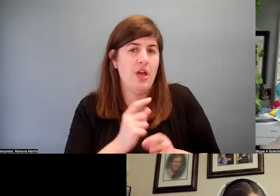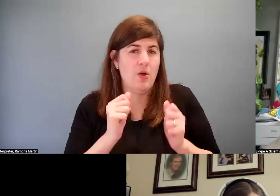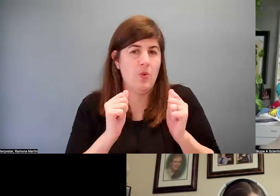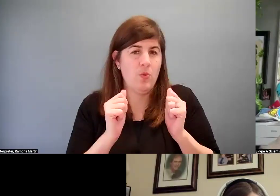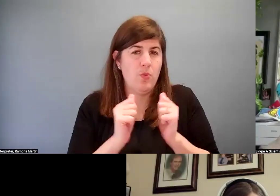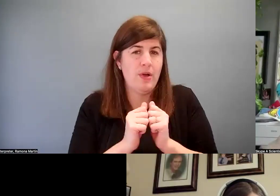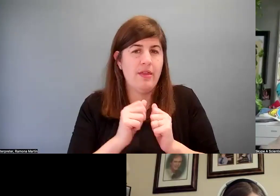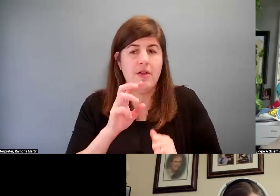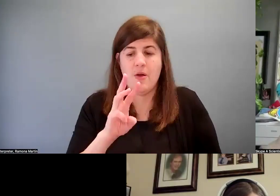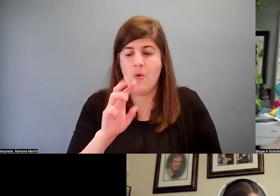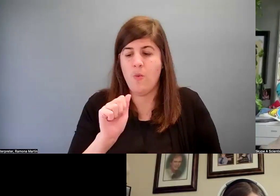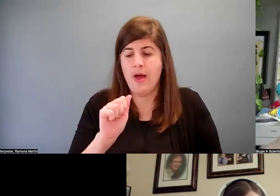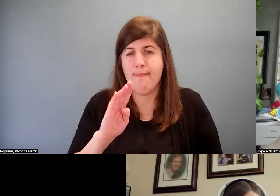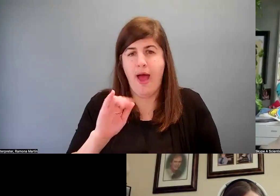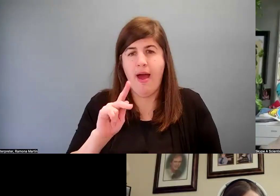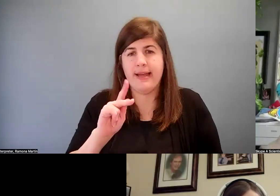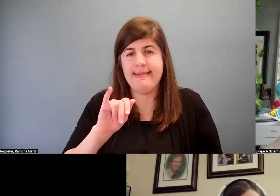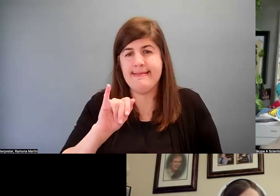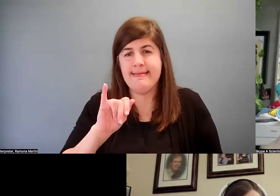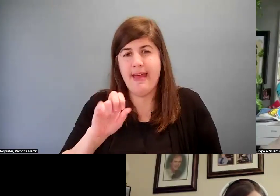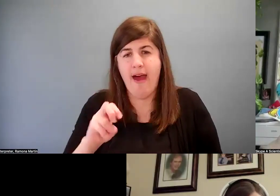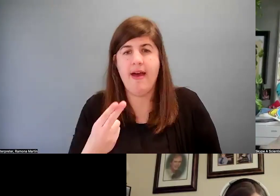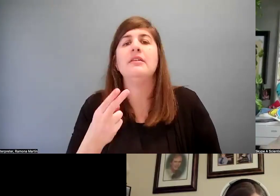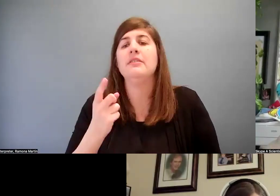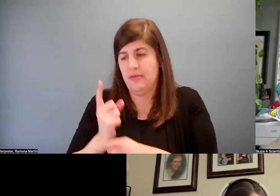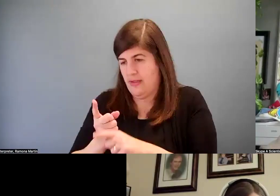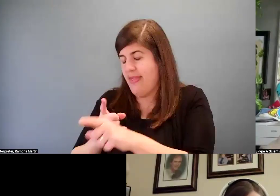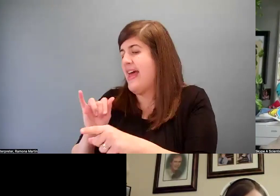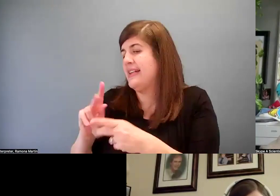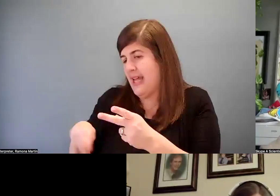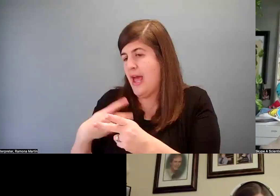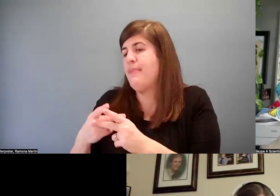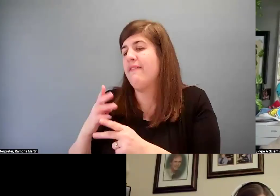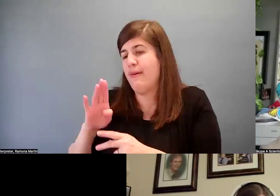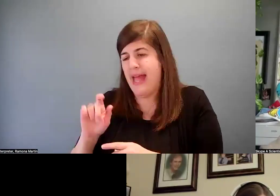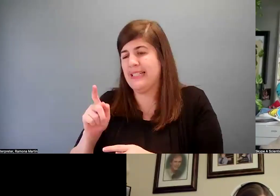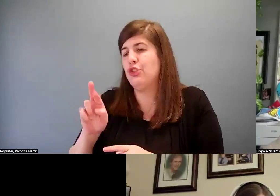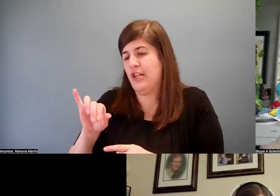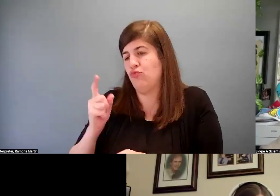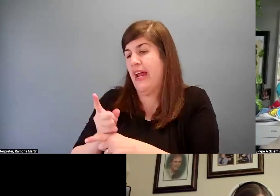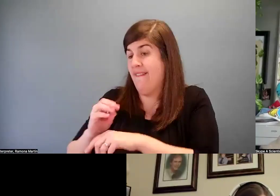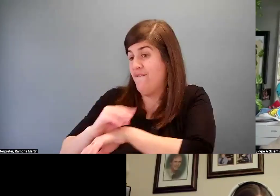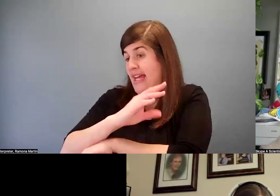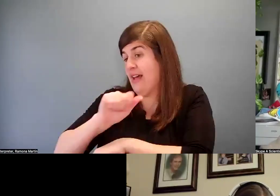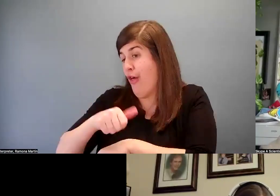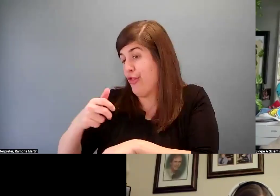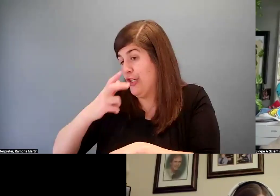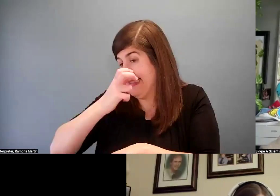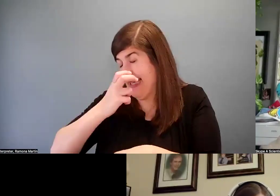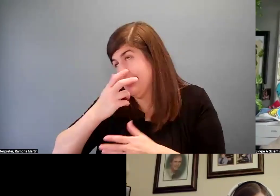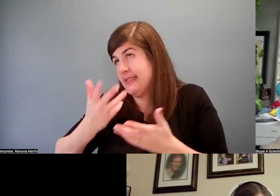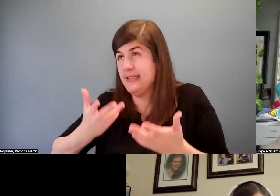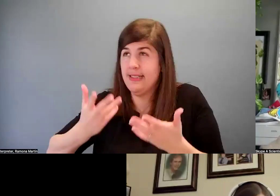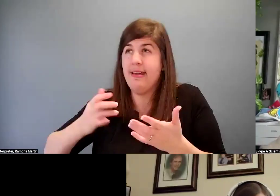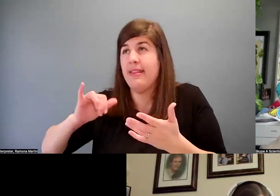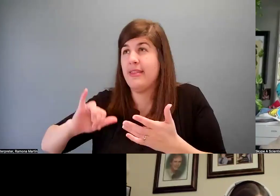With the Wolbachia or whatever it is, the yeah, that's the type of bacteria. It does also affect other insects though, which is not